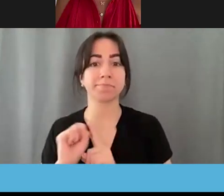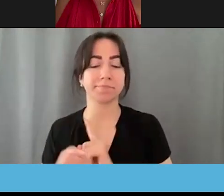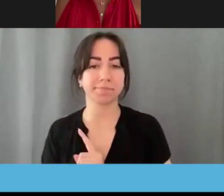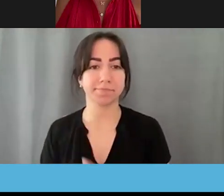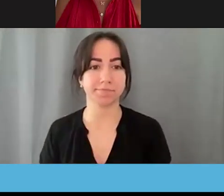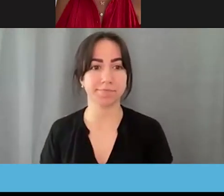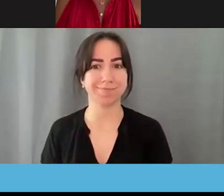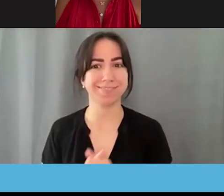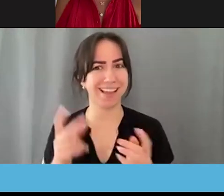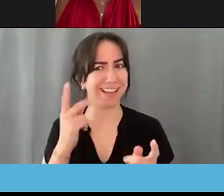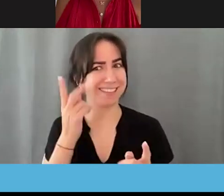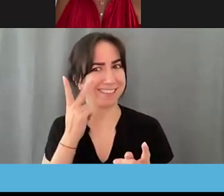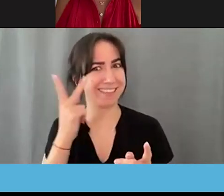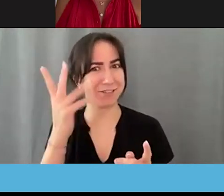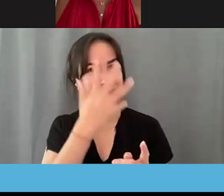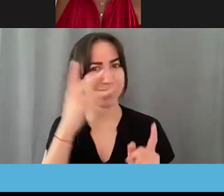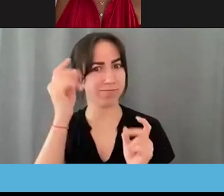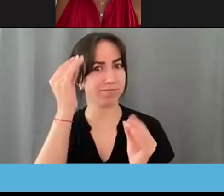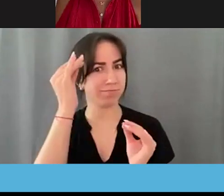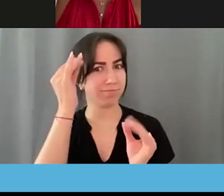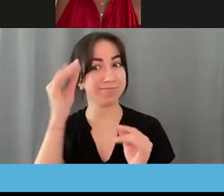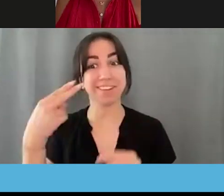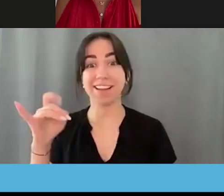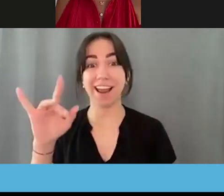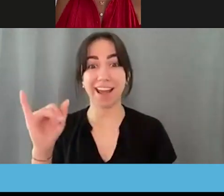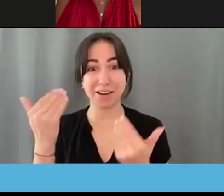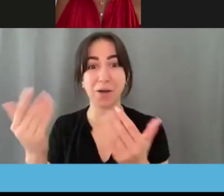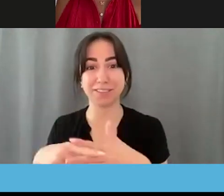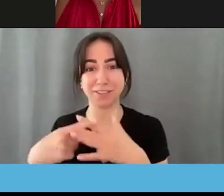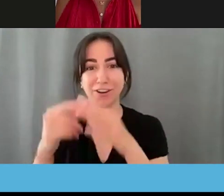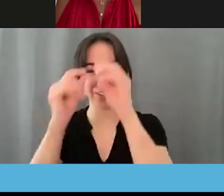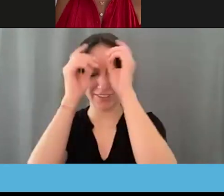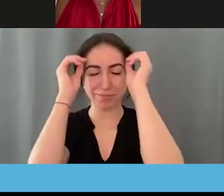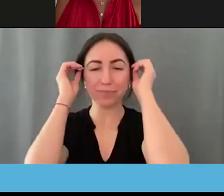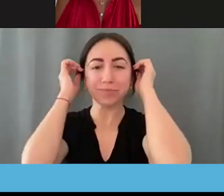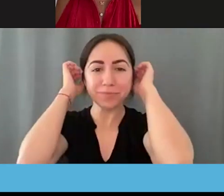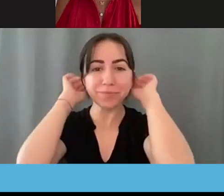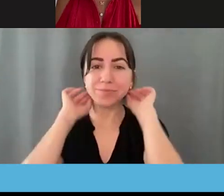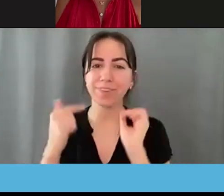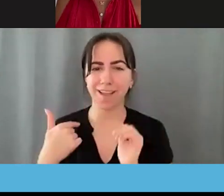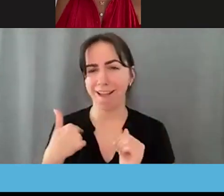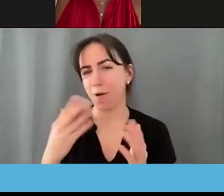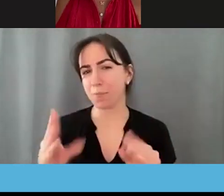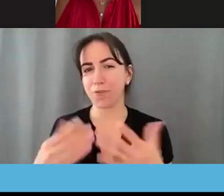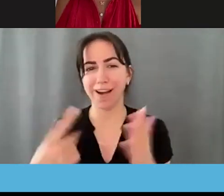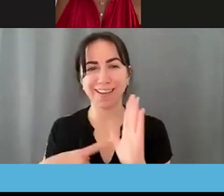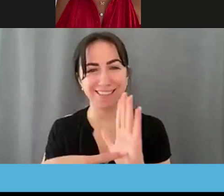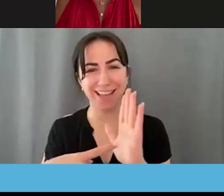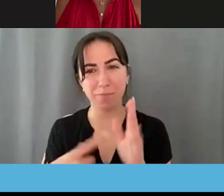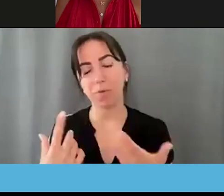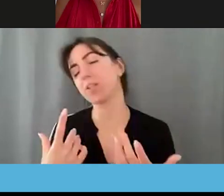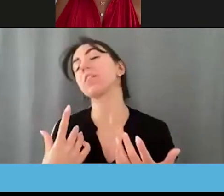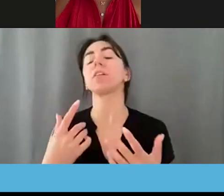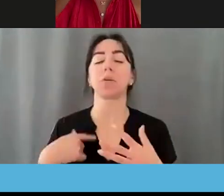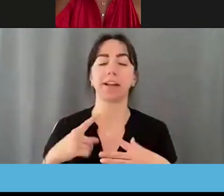I see you all have thinking faces on. Heidi, let's start with you. Yeah, go for it. I'll offer an example from earlier in